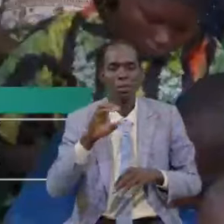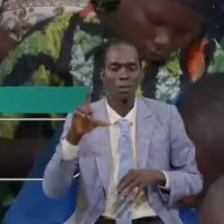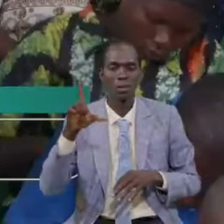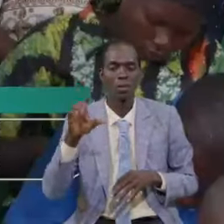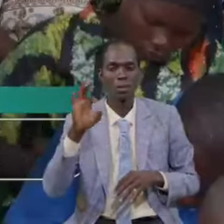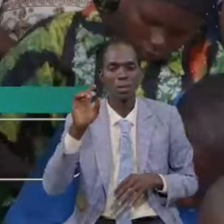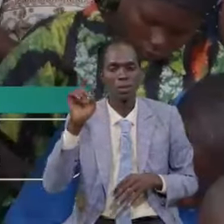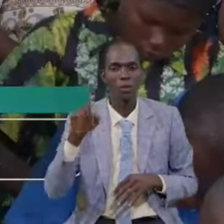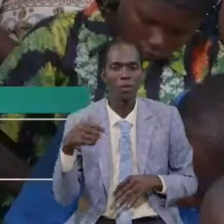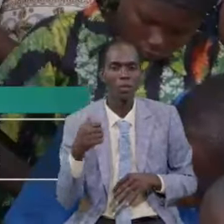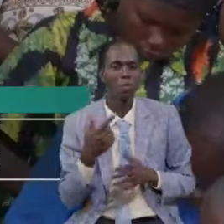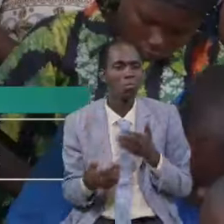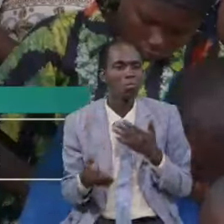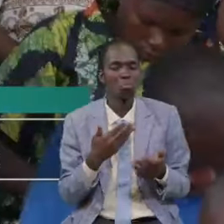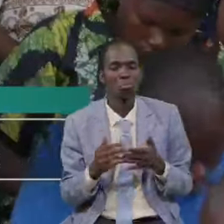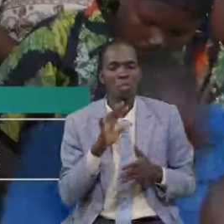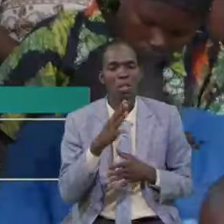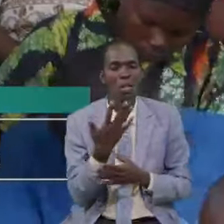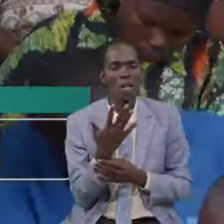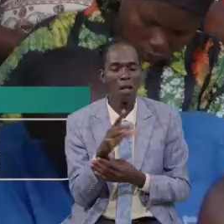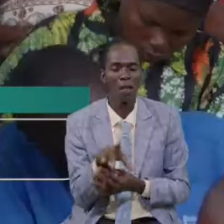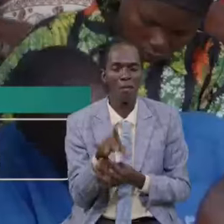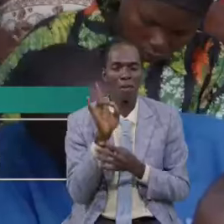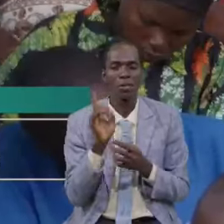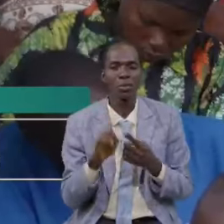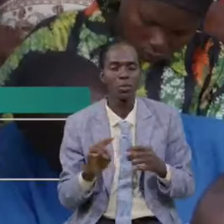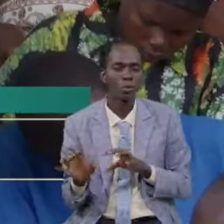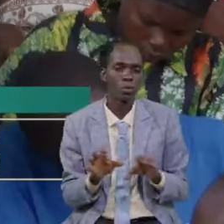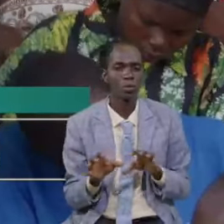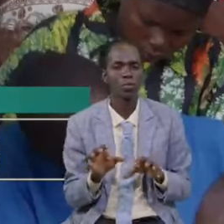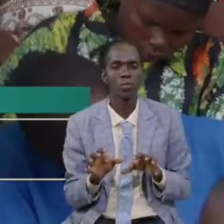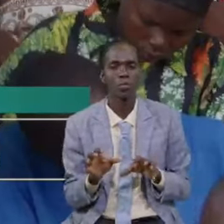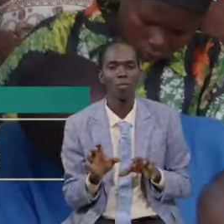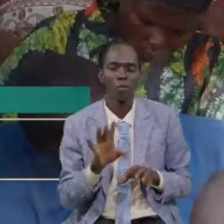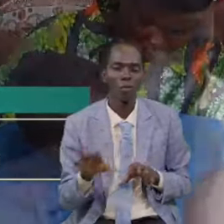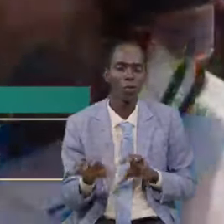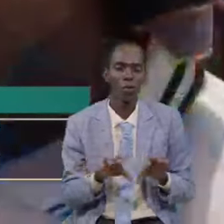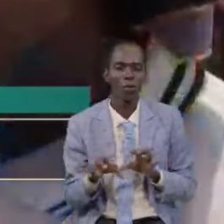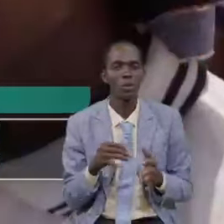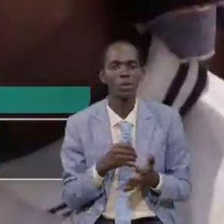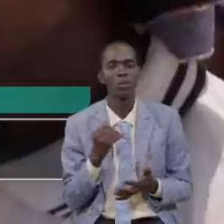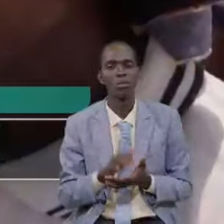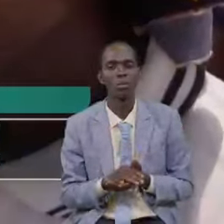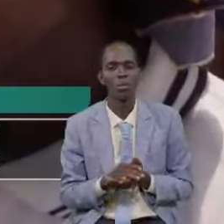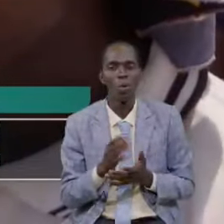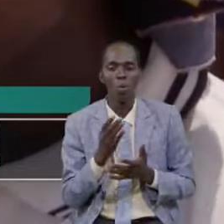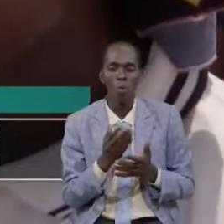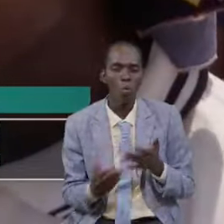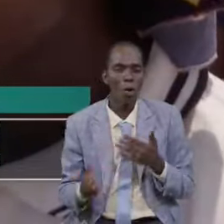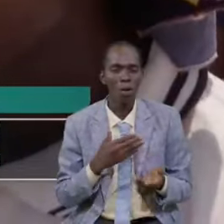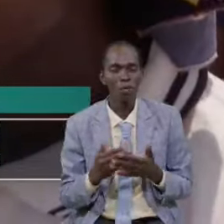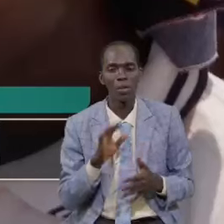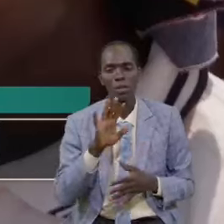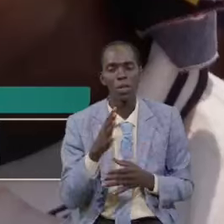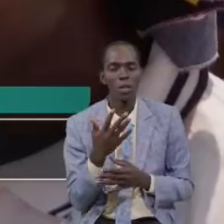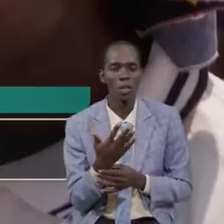hand findeth to do, do it. Whatsoever your hand findeth to